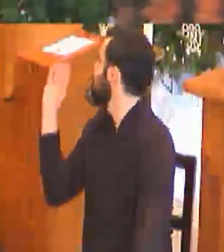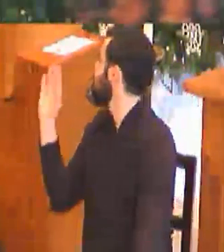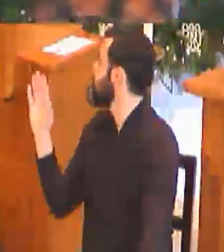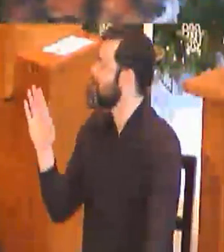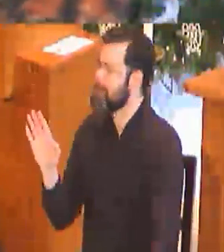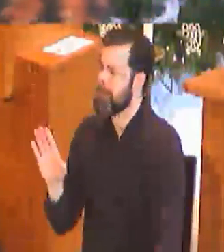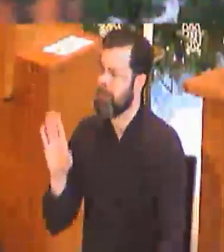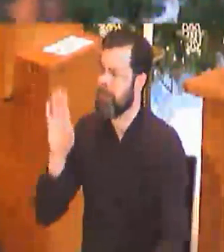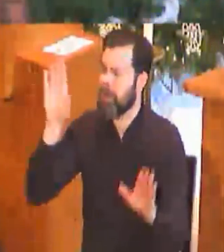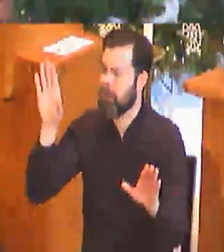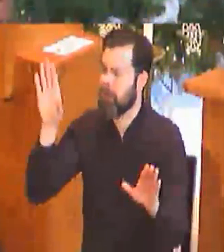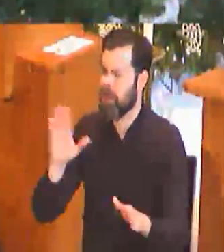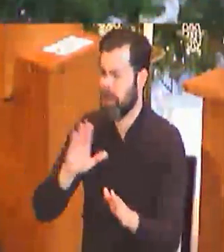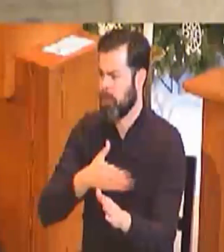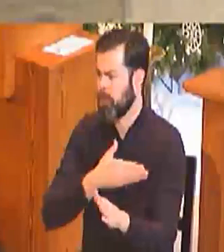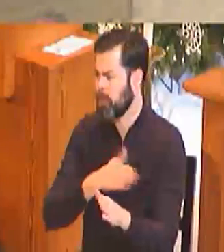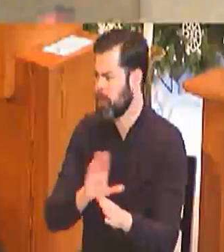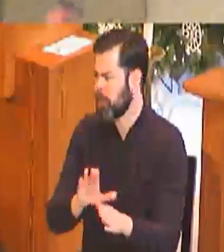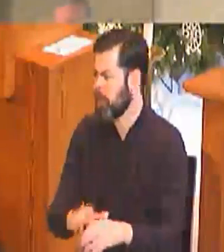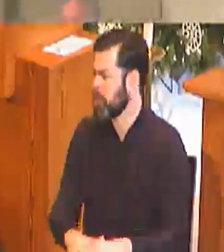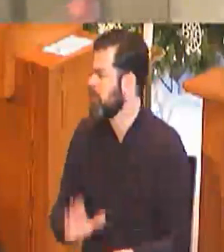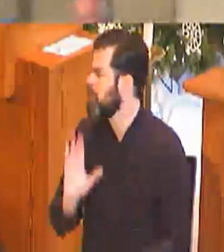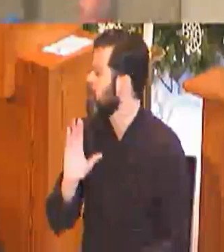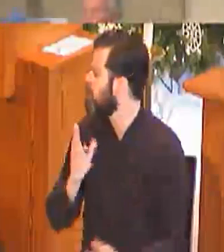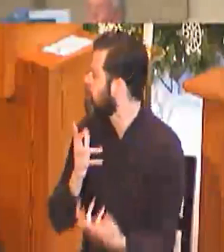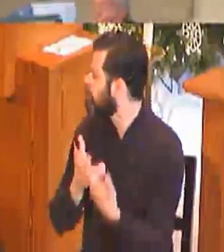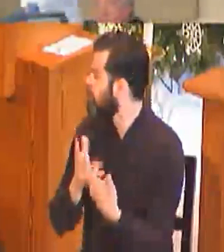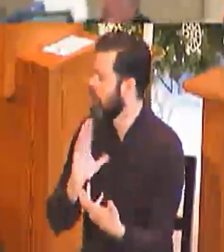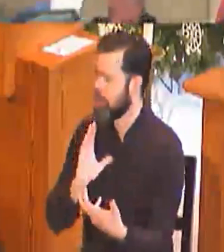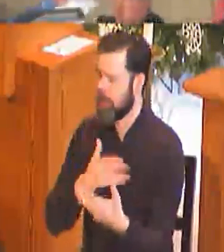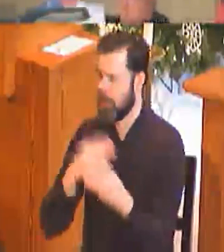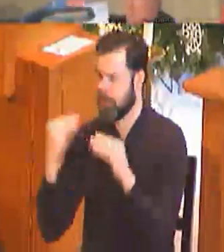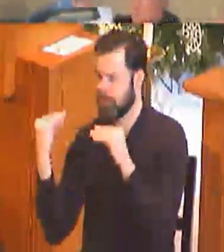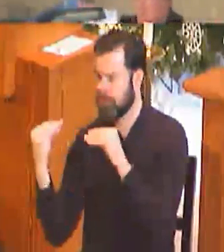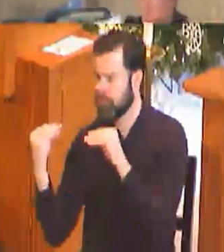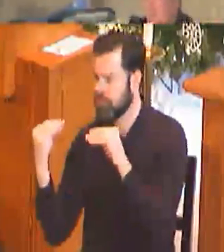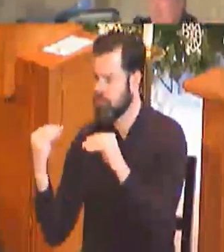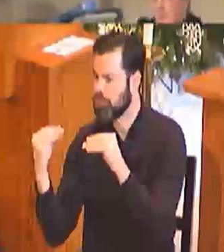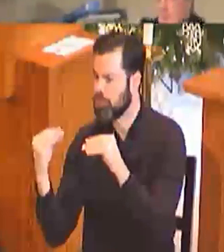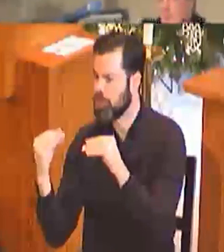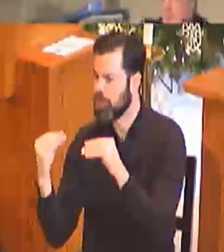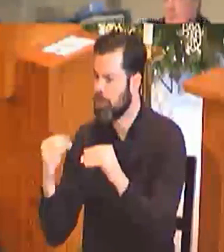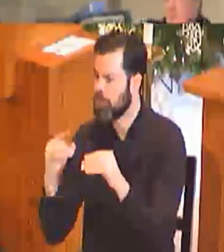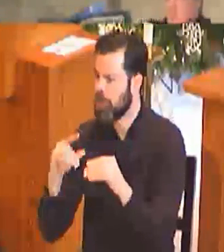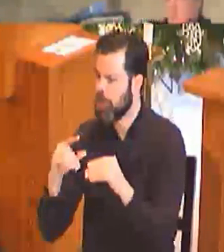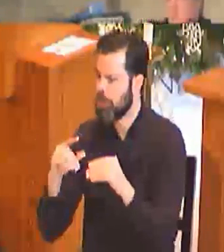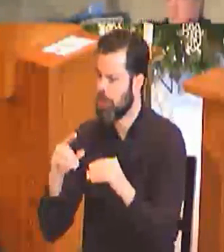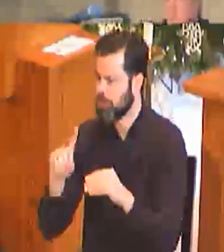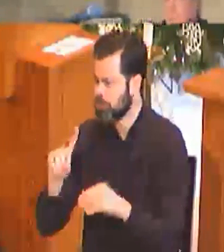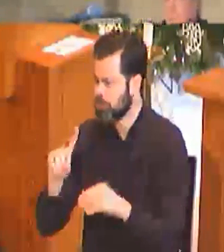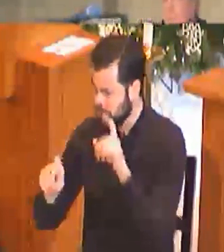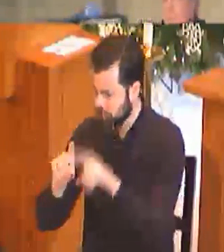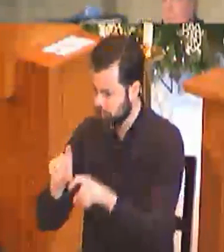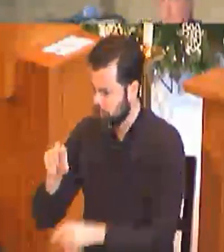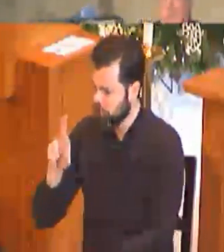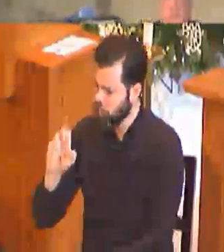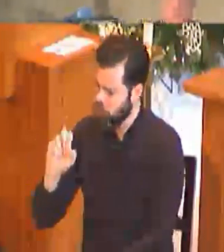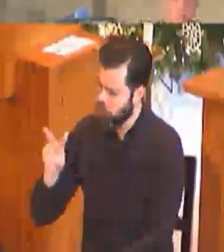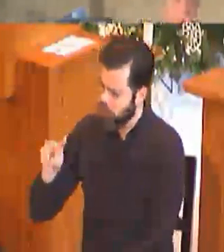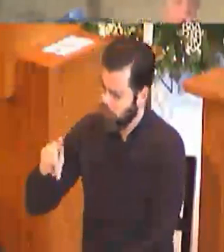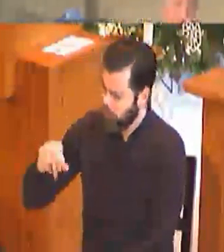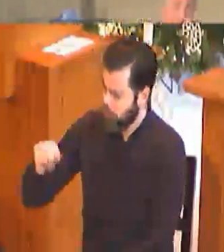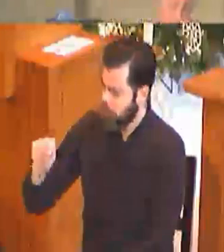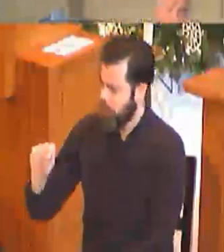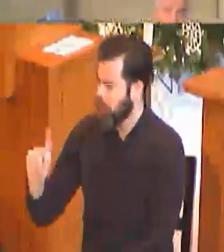Song for this series. And you're probably asking yourself, where's Reverend Pat? Well, Reverend Pat is off